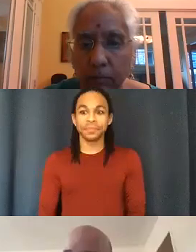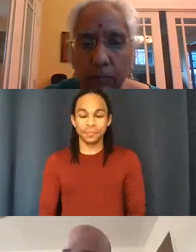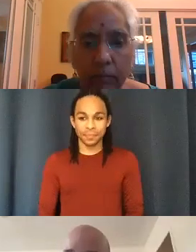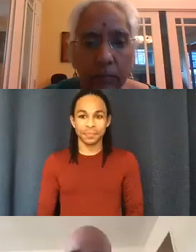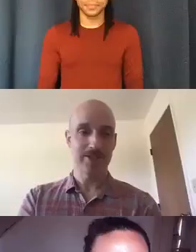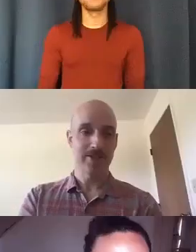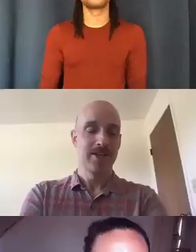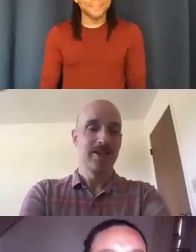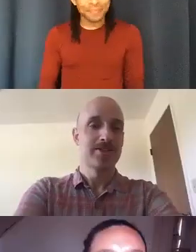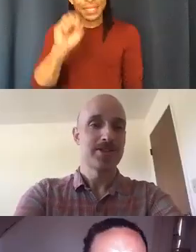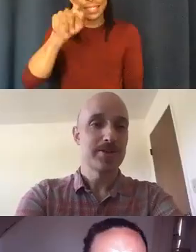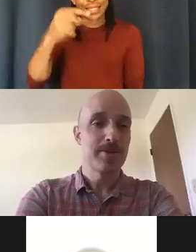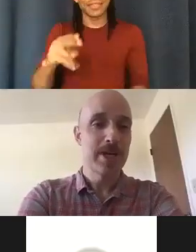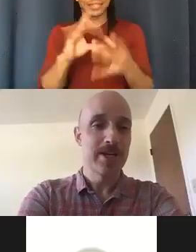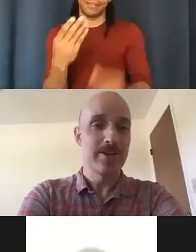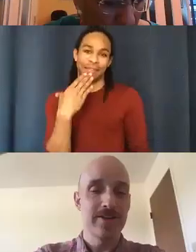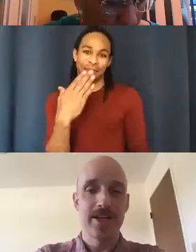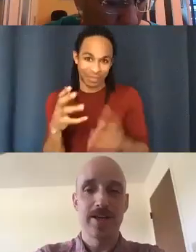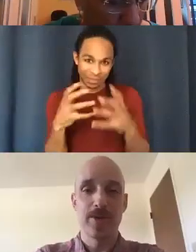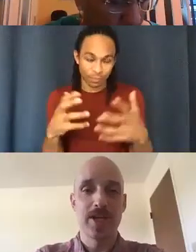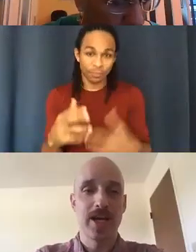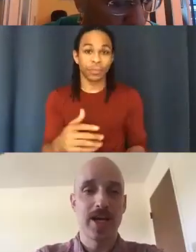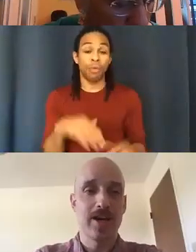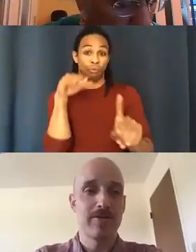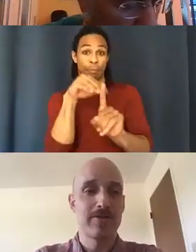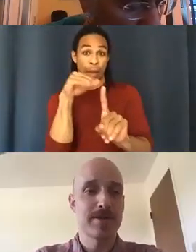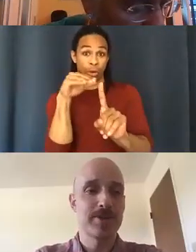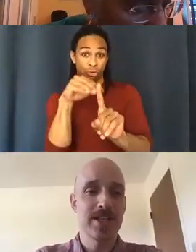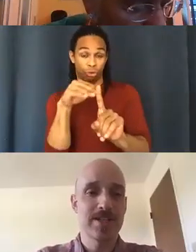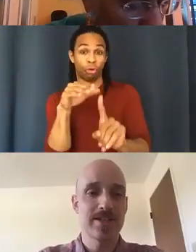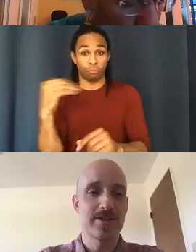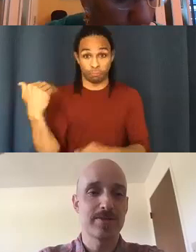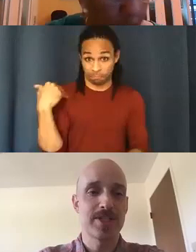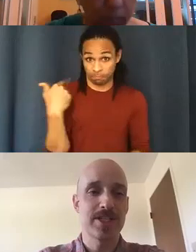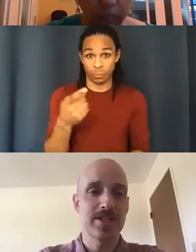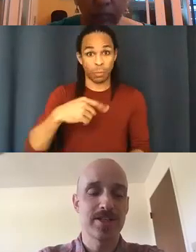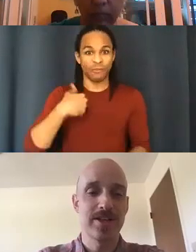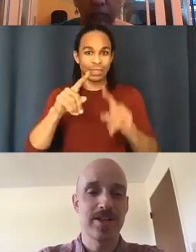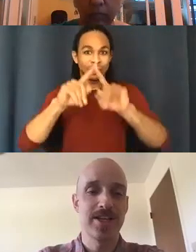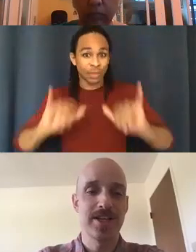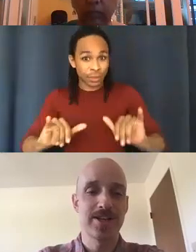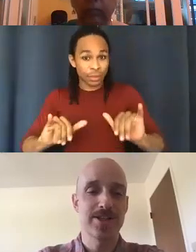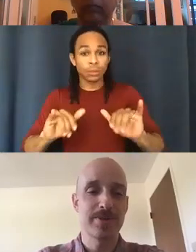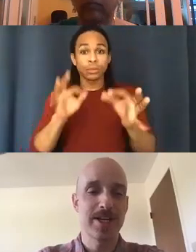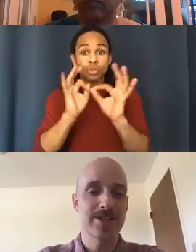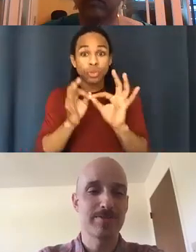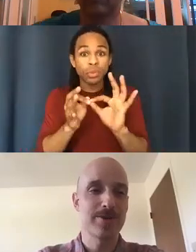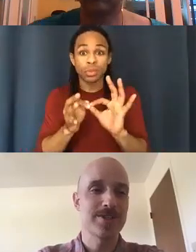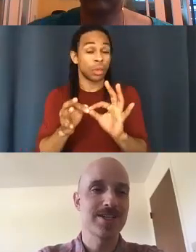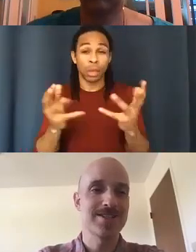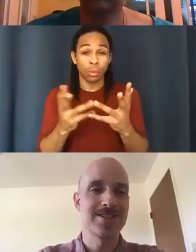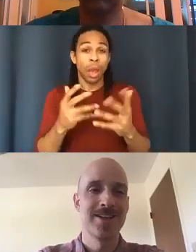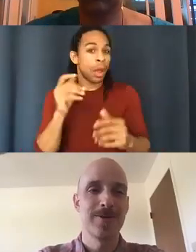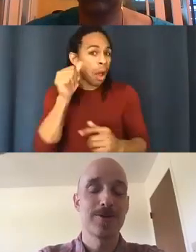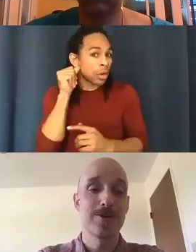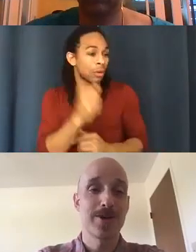Thank you very much. Just a reminder that we have simultaneous interpretation in English, Spanish, and